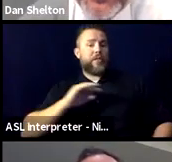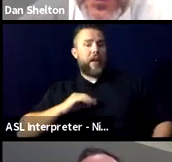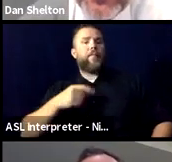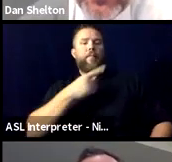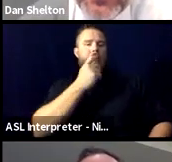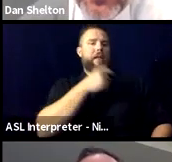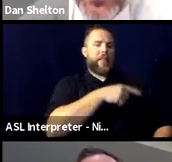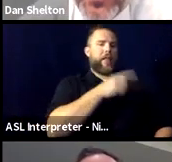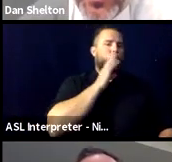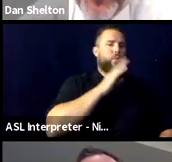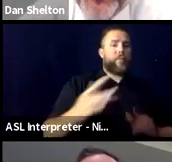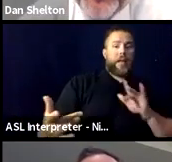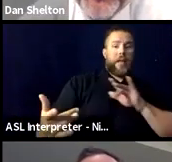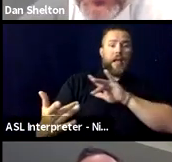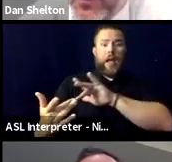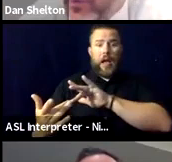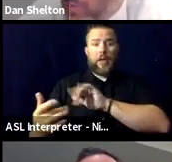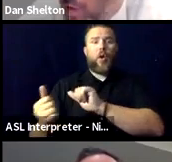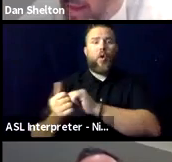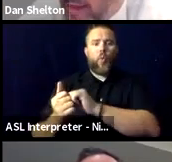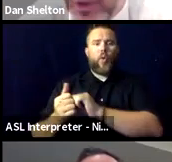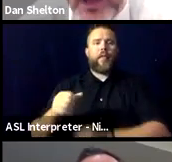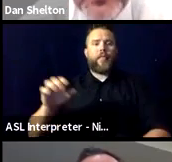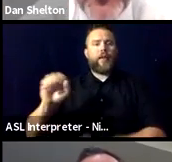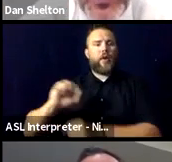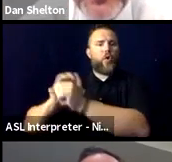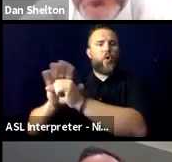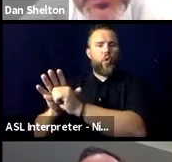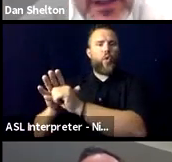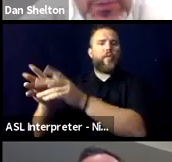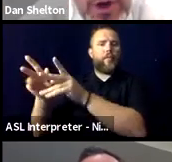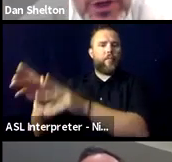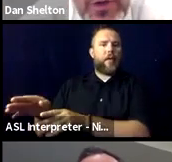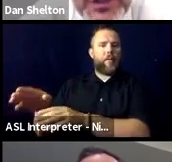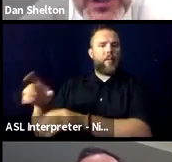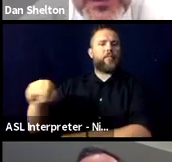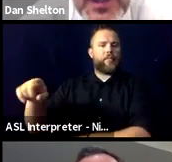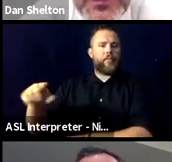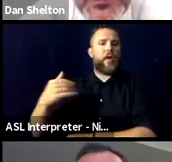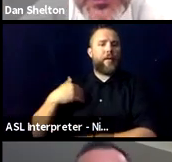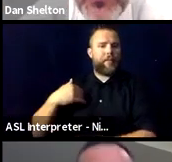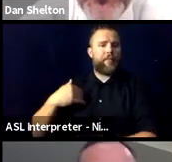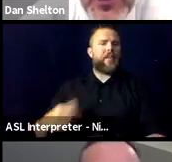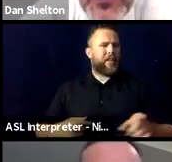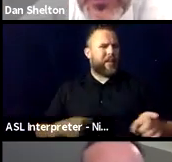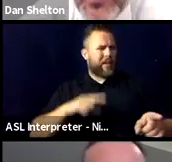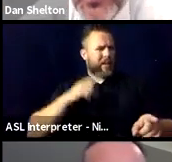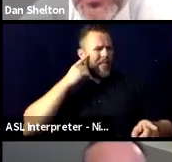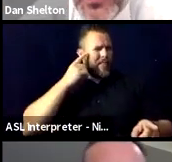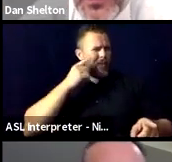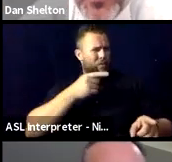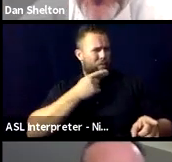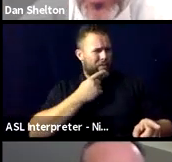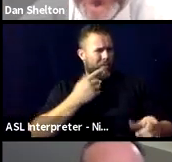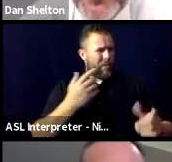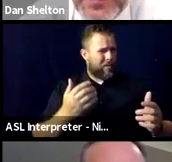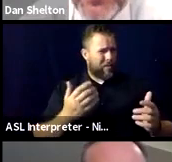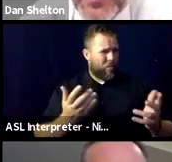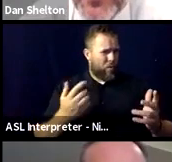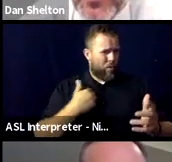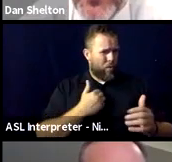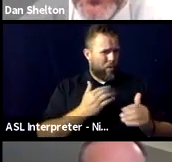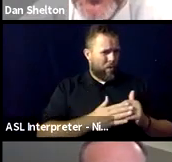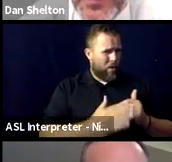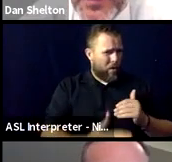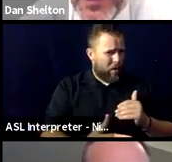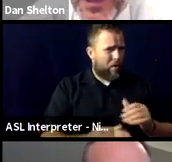in contact. So all that is in place. As far as, I believe, one of your questions, just to go further on the